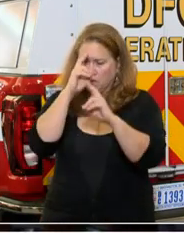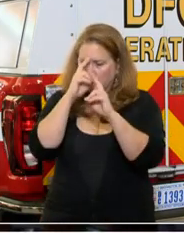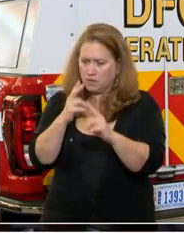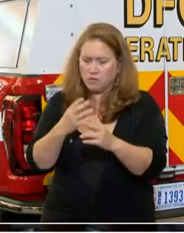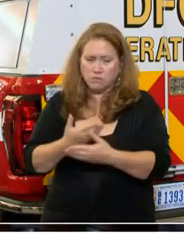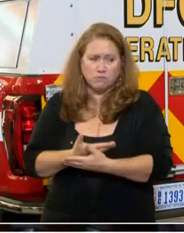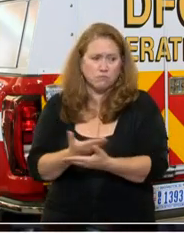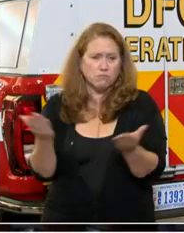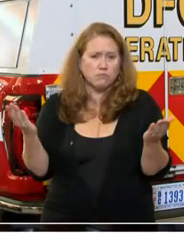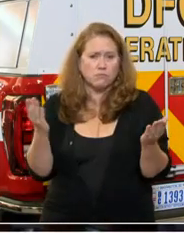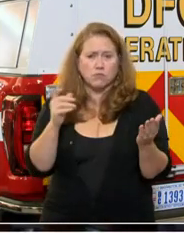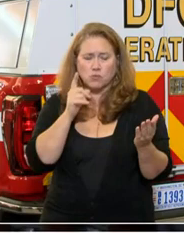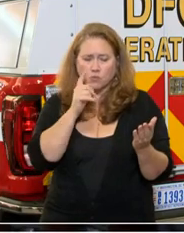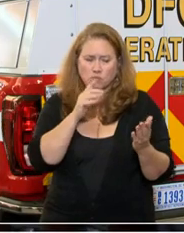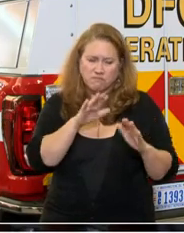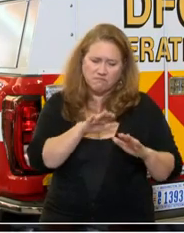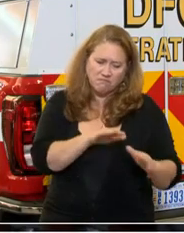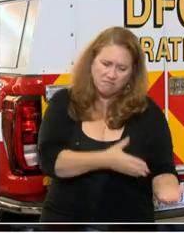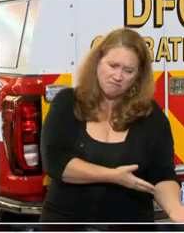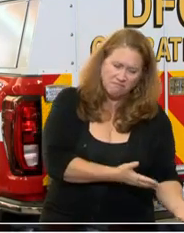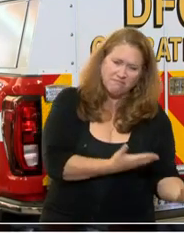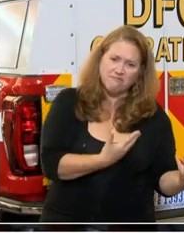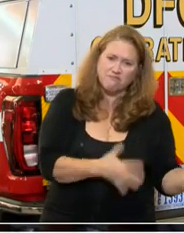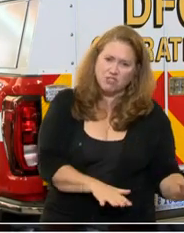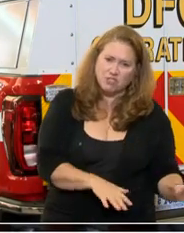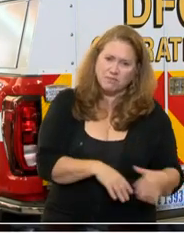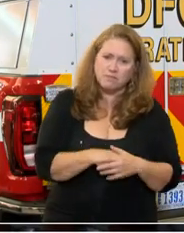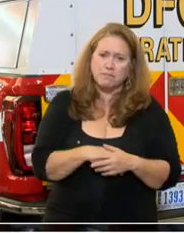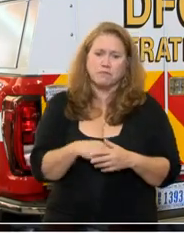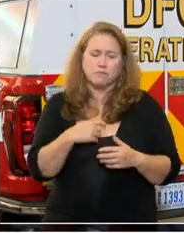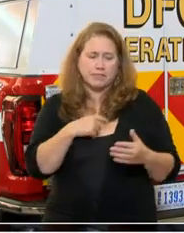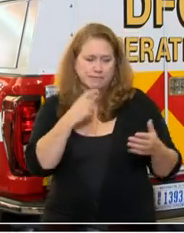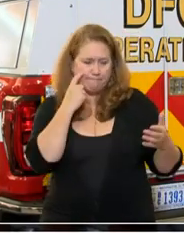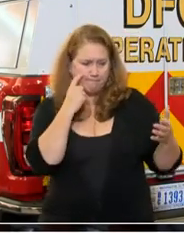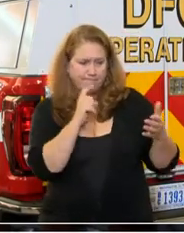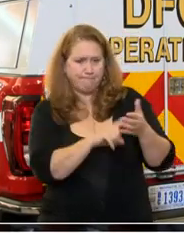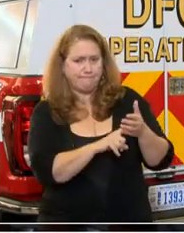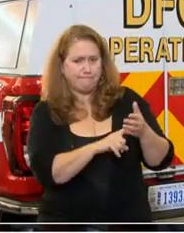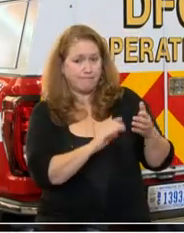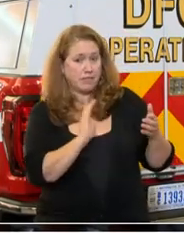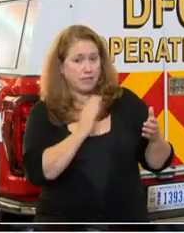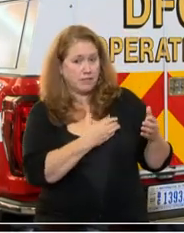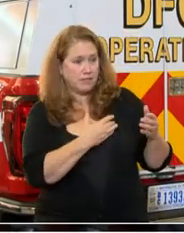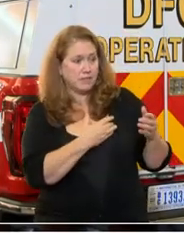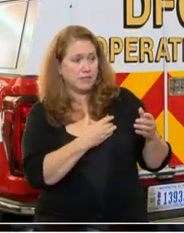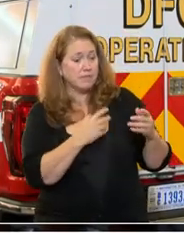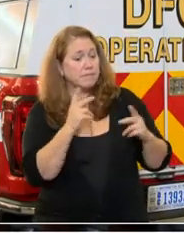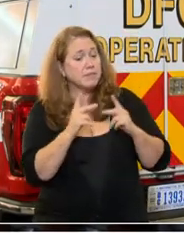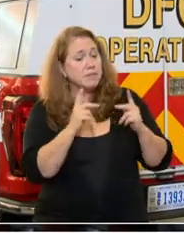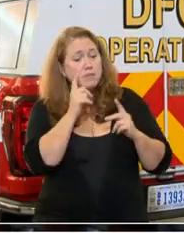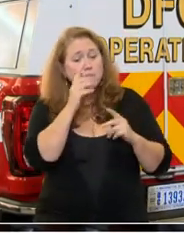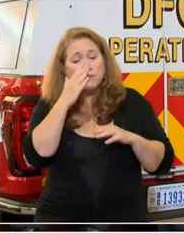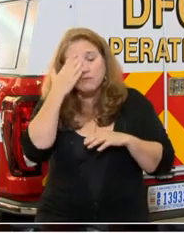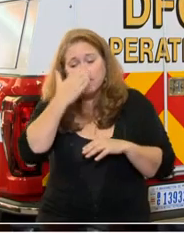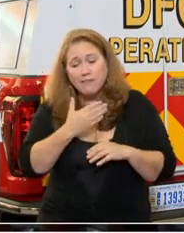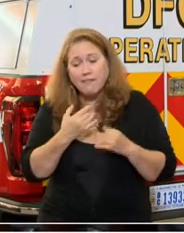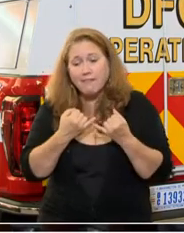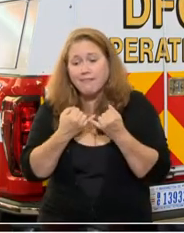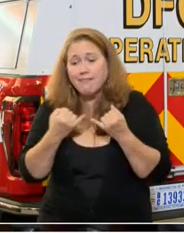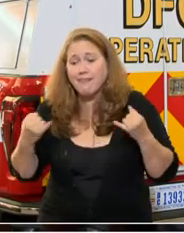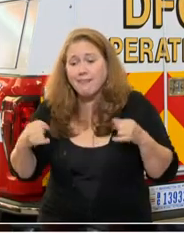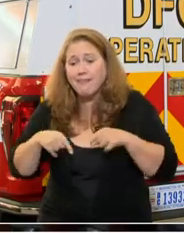first responders. I want to thank Councilmember Pinto, the Council of the District